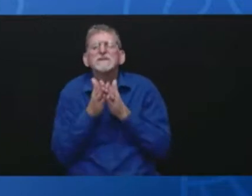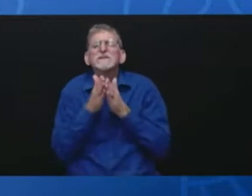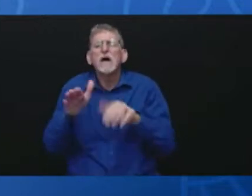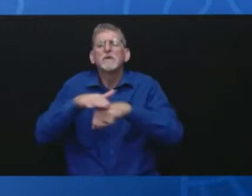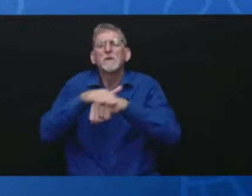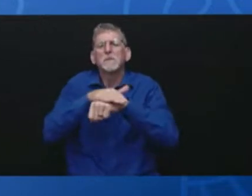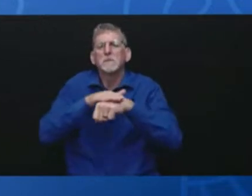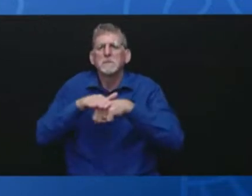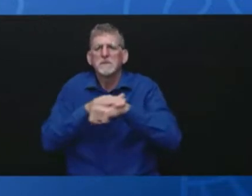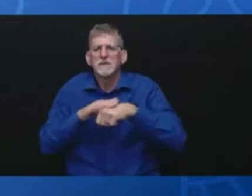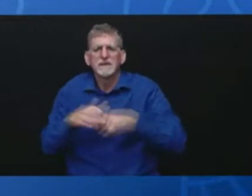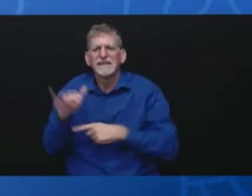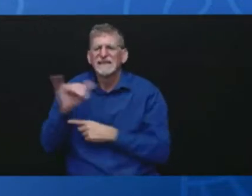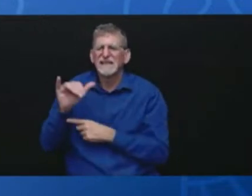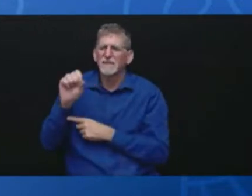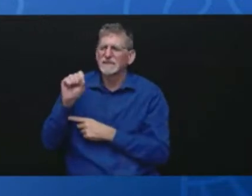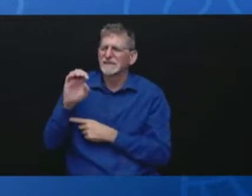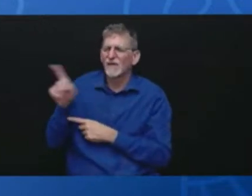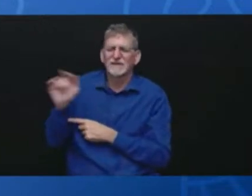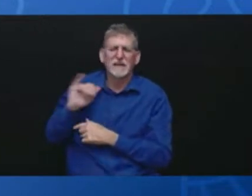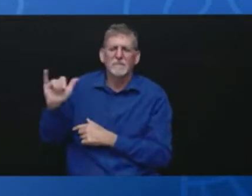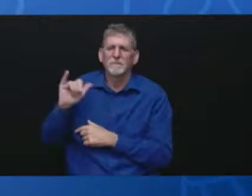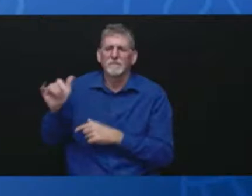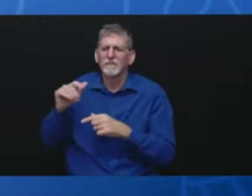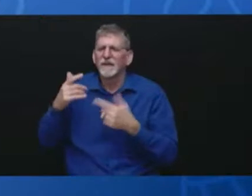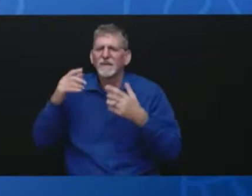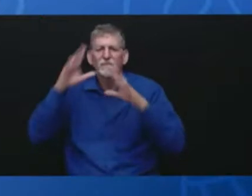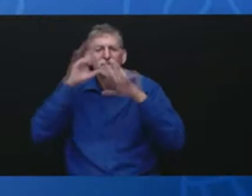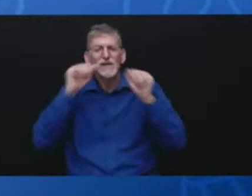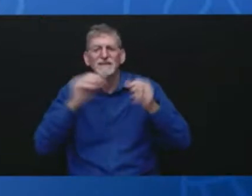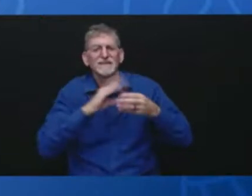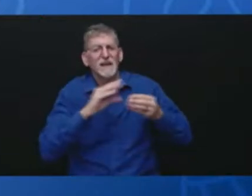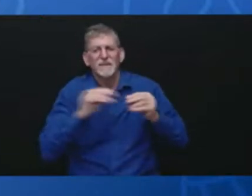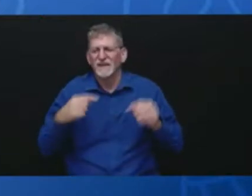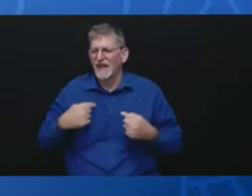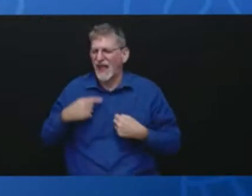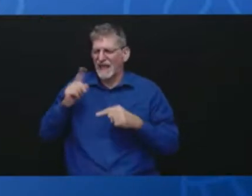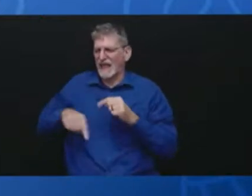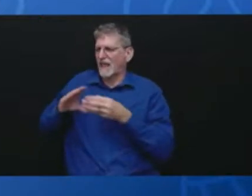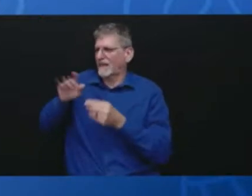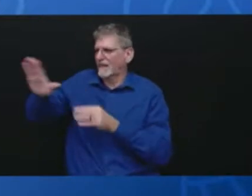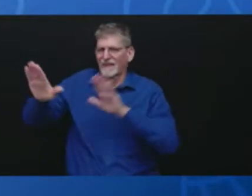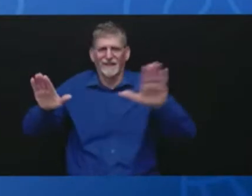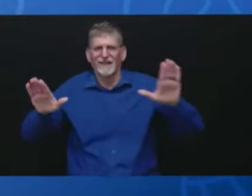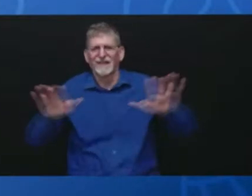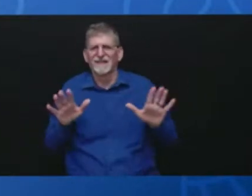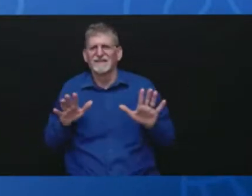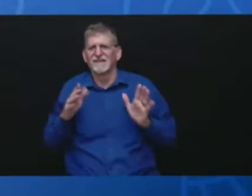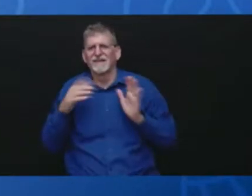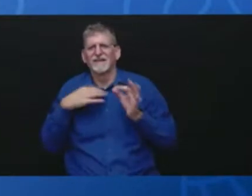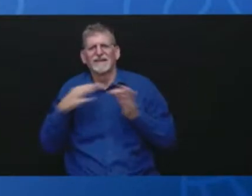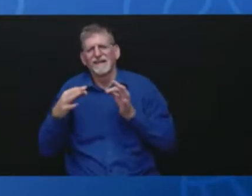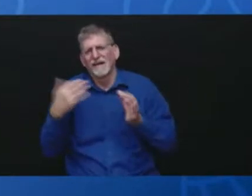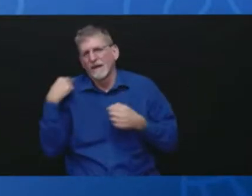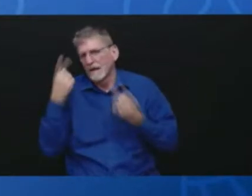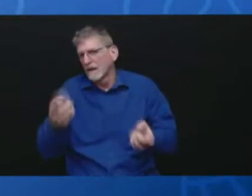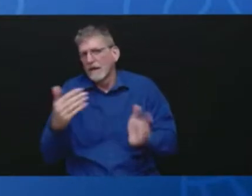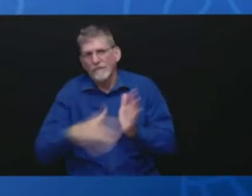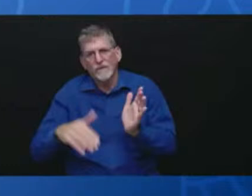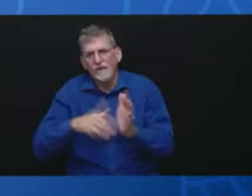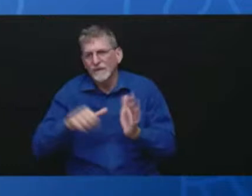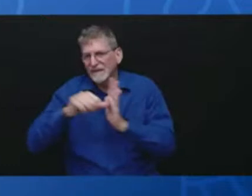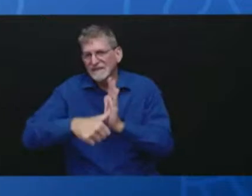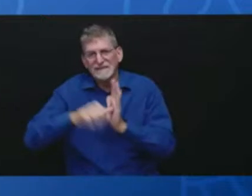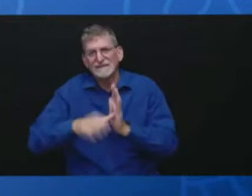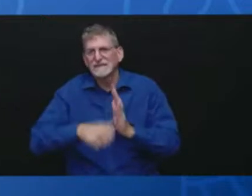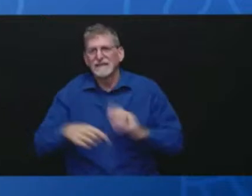what the President has said, what I have said on numerous occasions, and as brought up here just a little bit